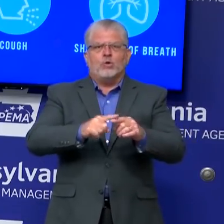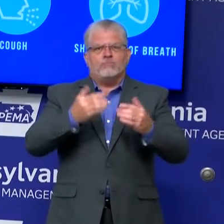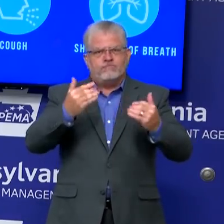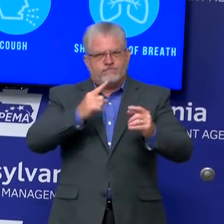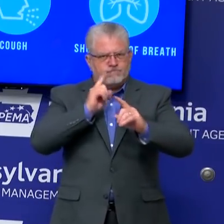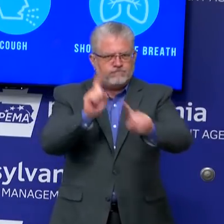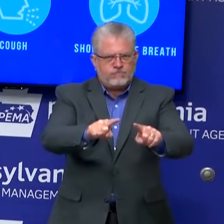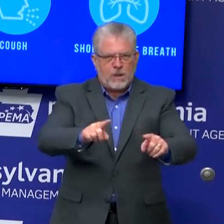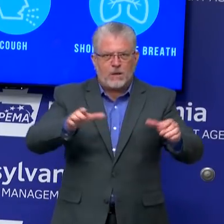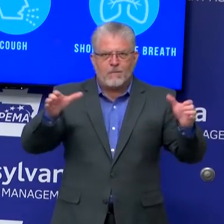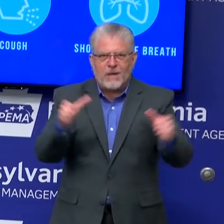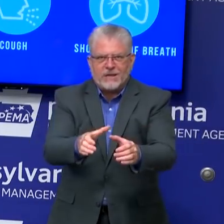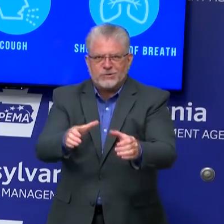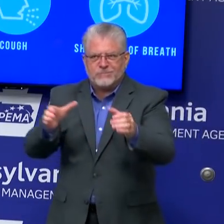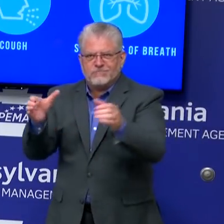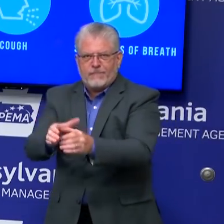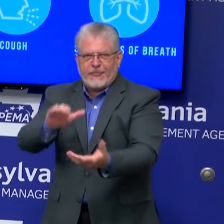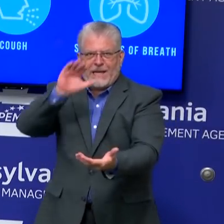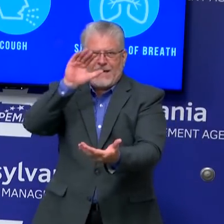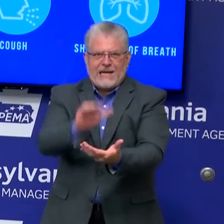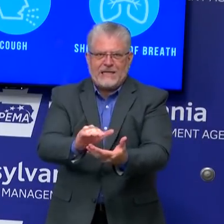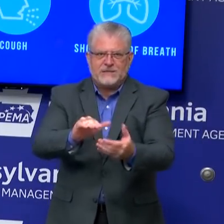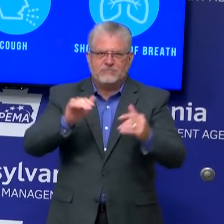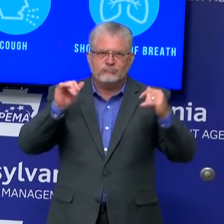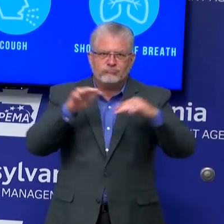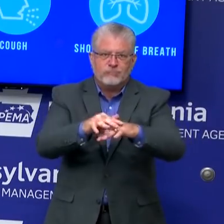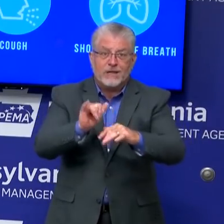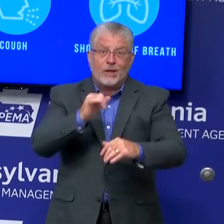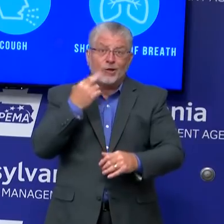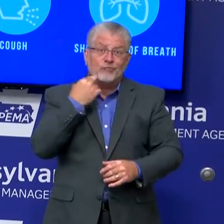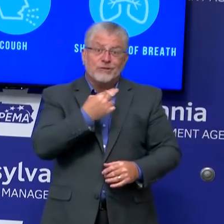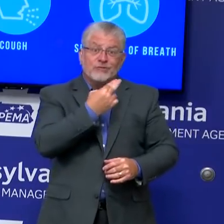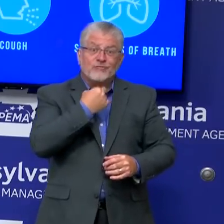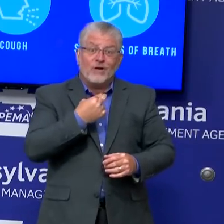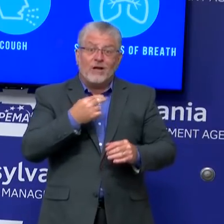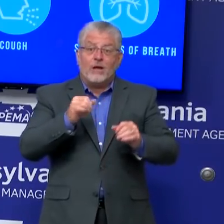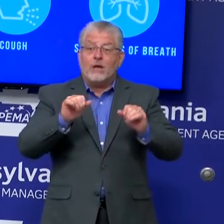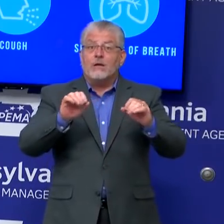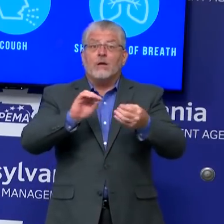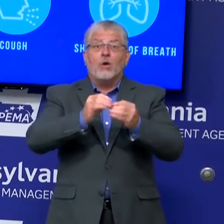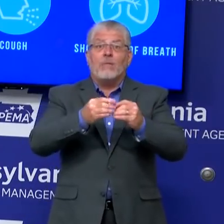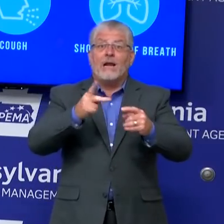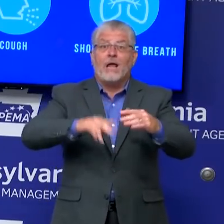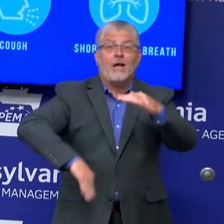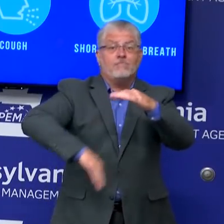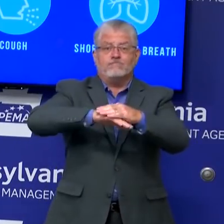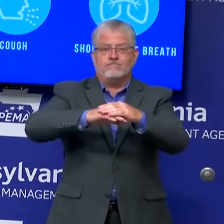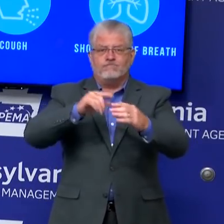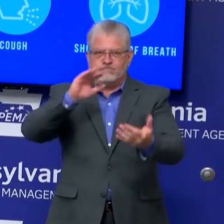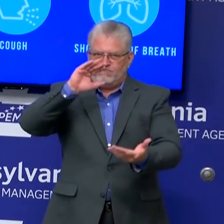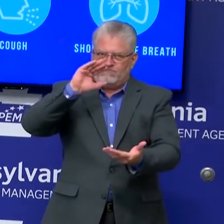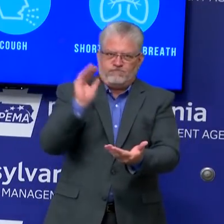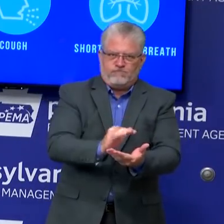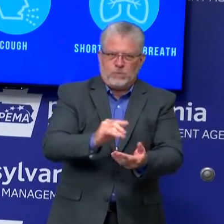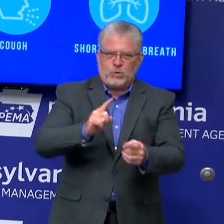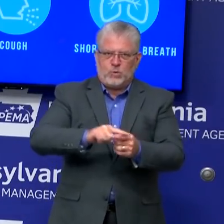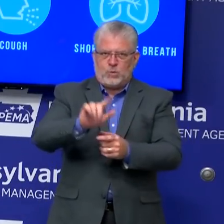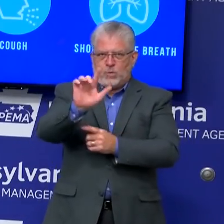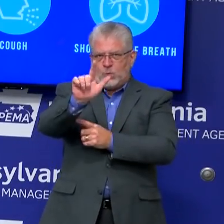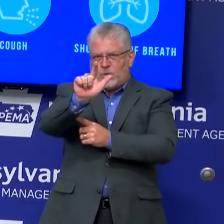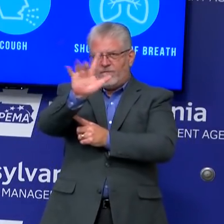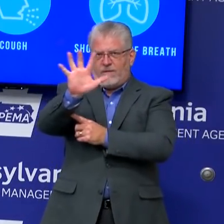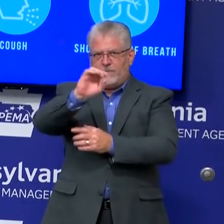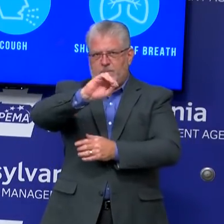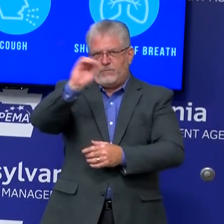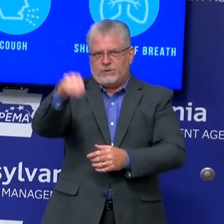restaurants will reduce their indoor capacity to 25%. The current outdoor dining rules remain in effect just